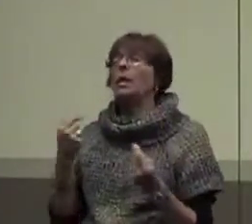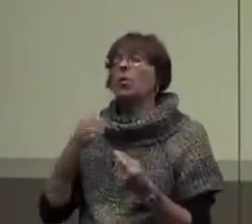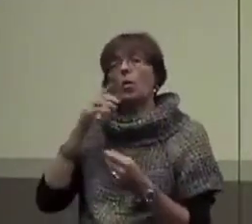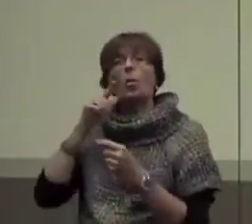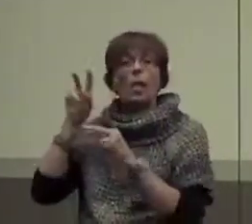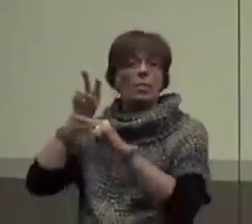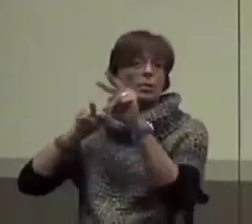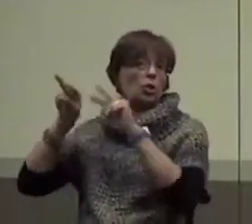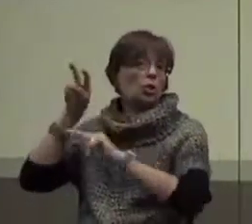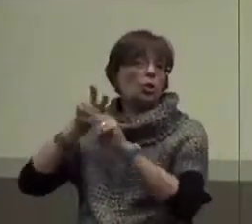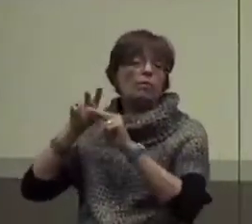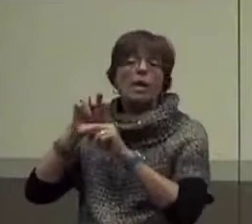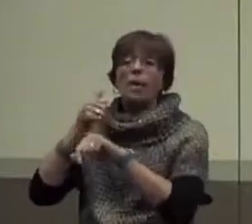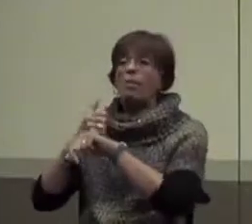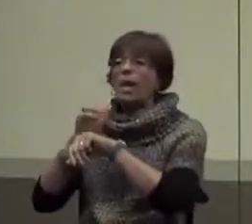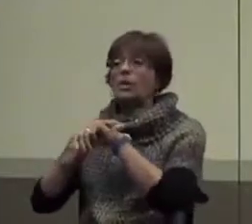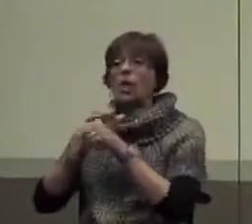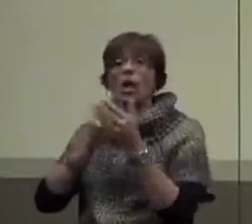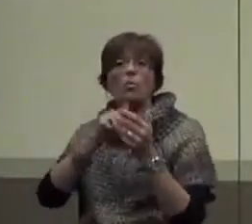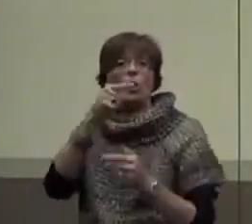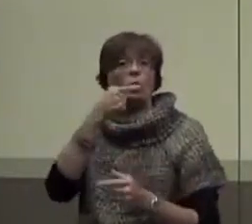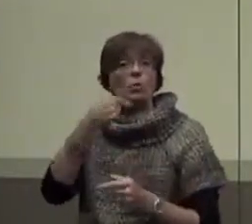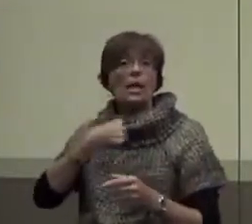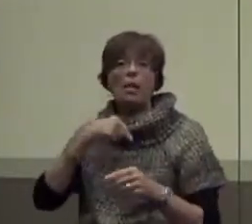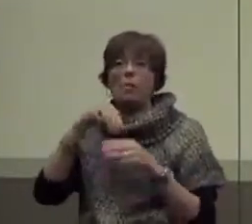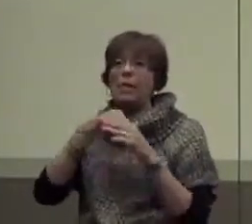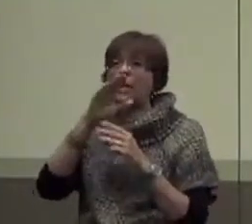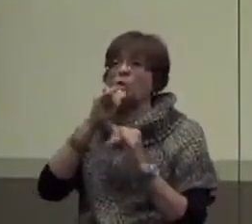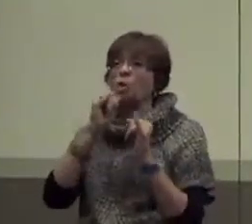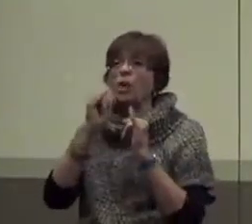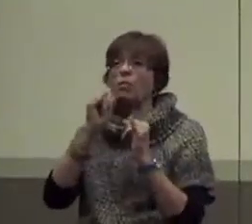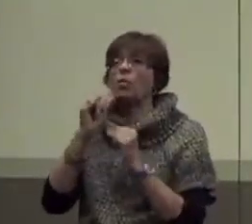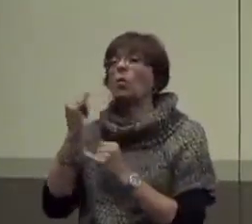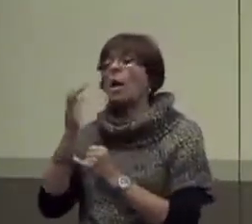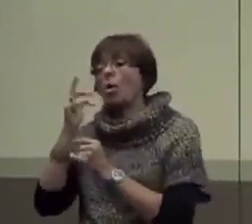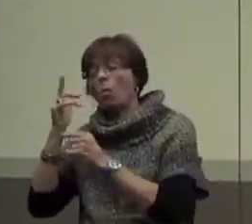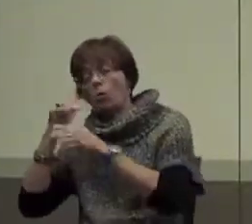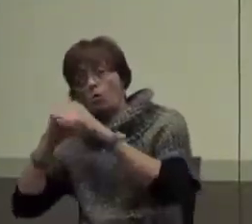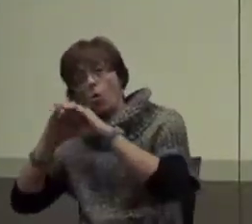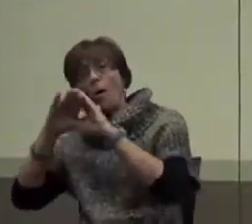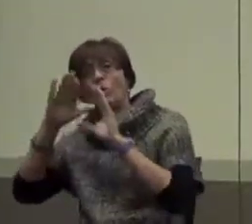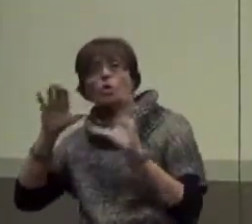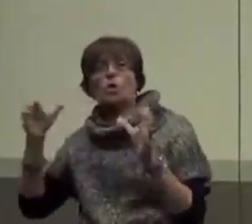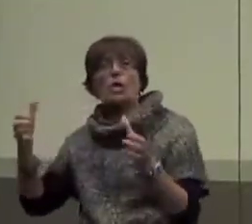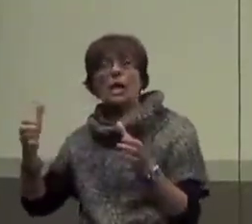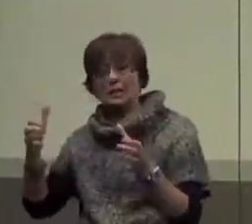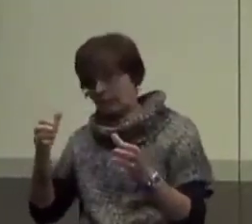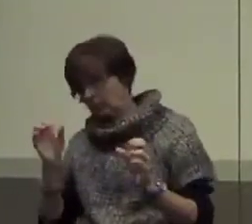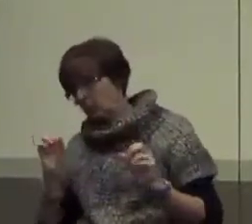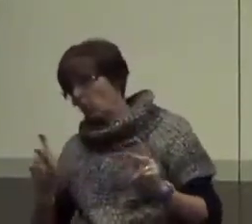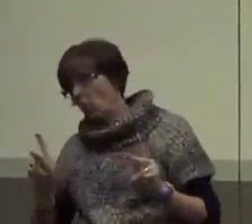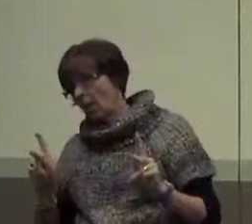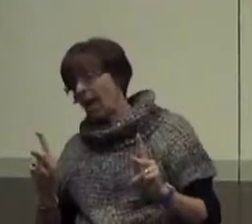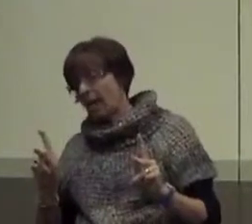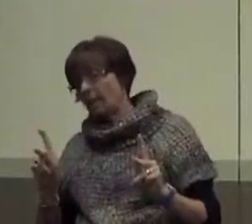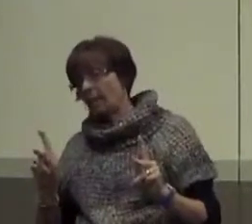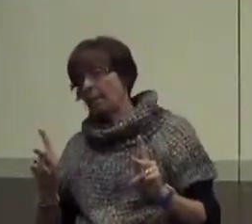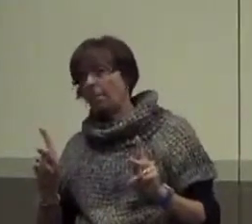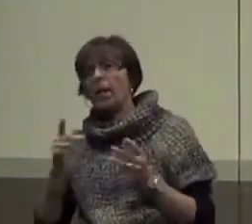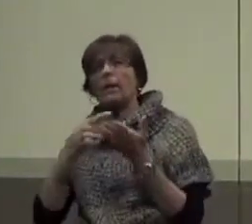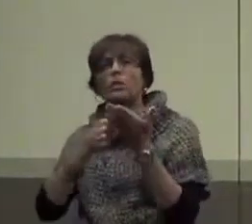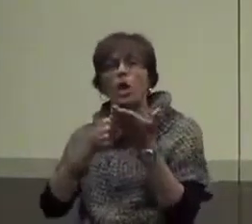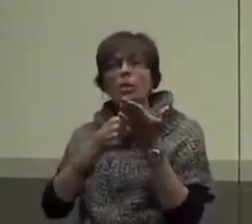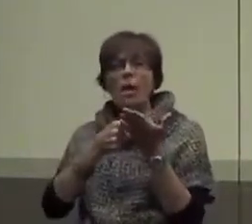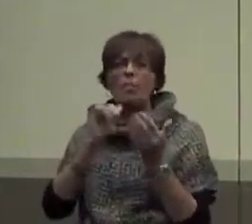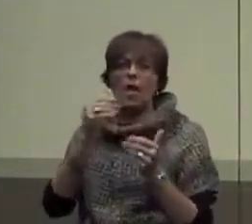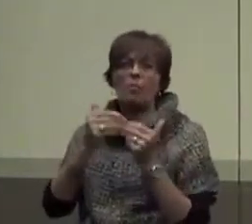to observe. So based on what you tell me in your interview, I'm now going to come into your class. Are you okay with that? You know, and talk with her about